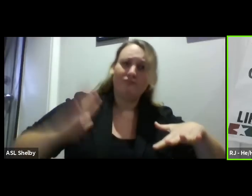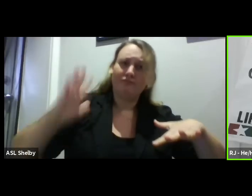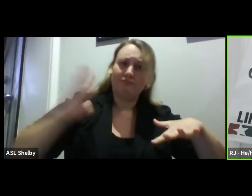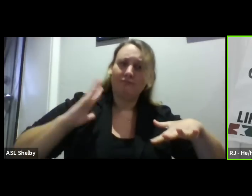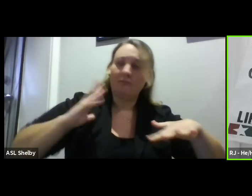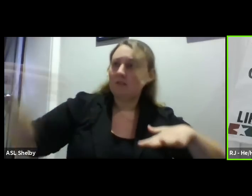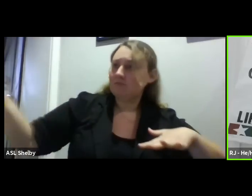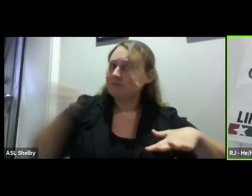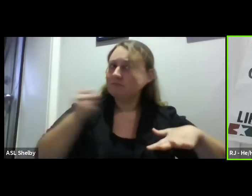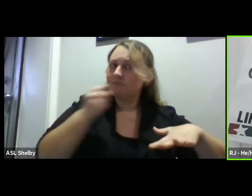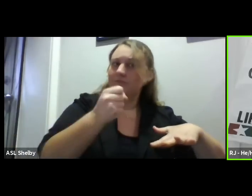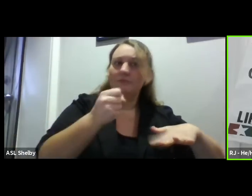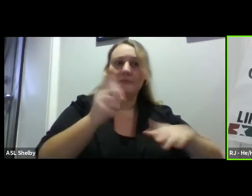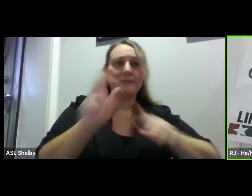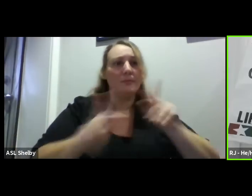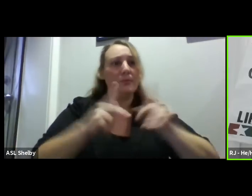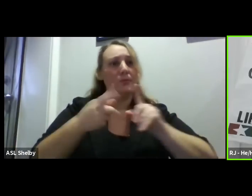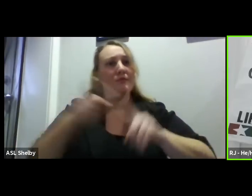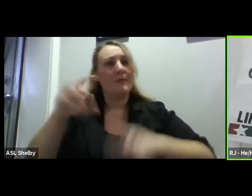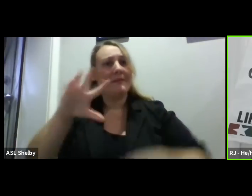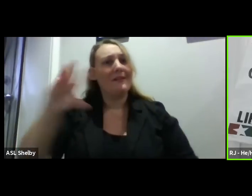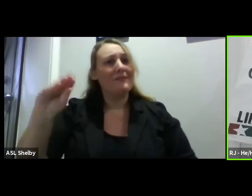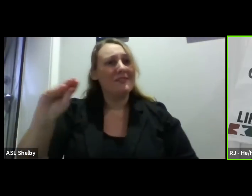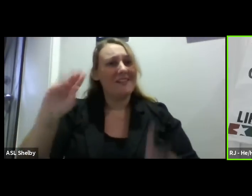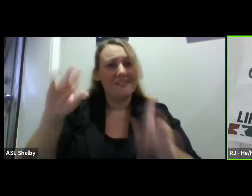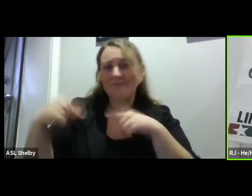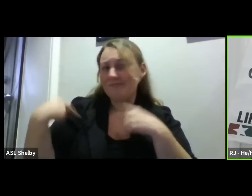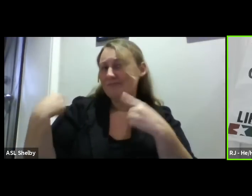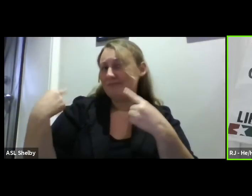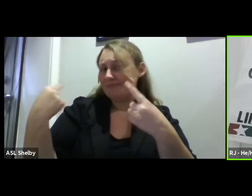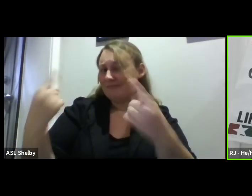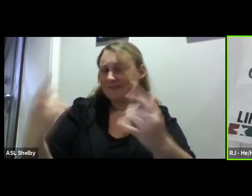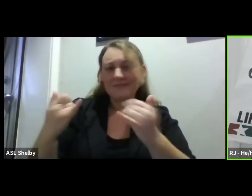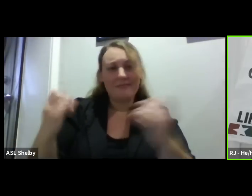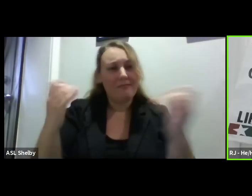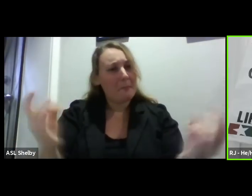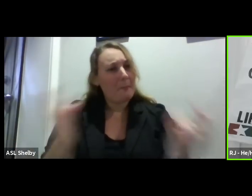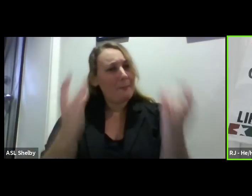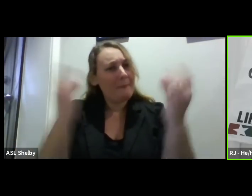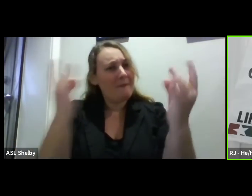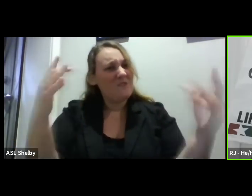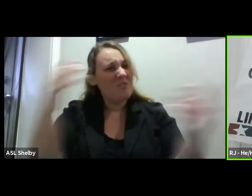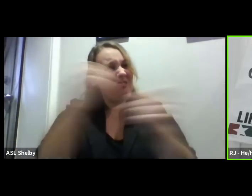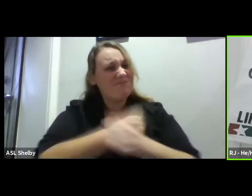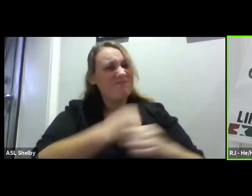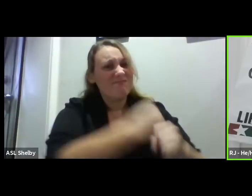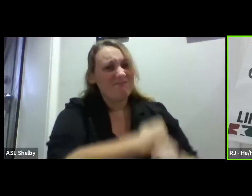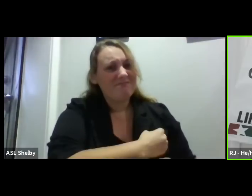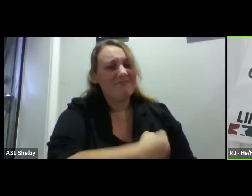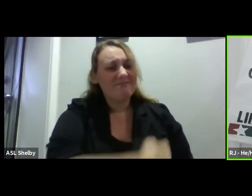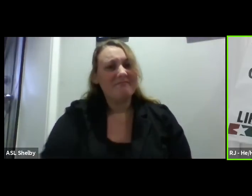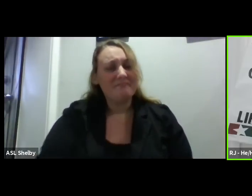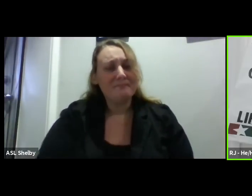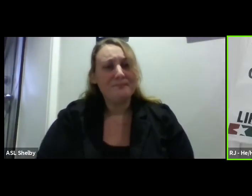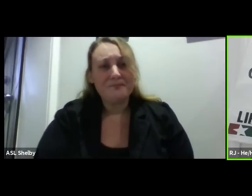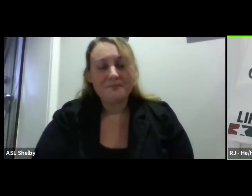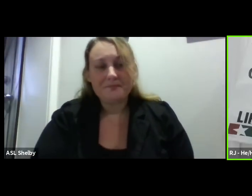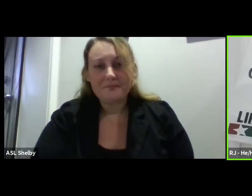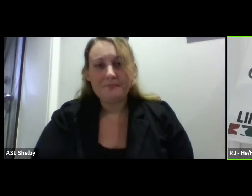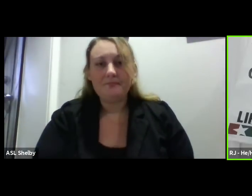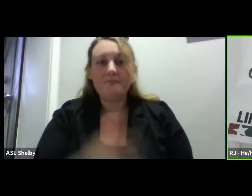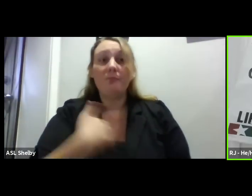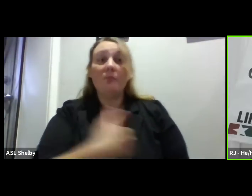The Sex Workers Project at the Urban Justice Center stands in solidarity with all actions and efforts to end